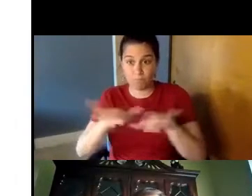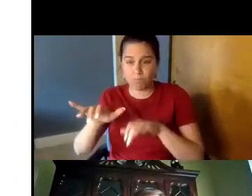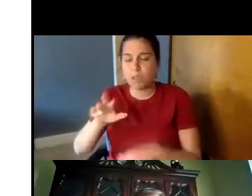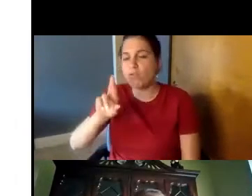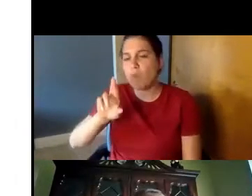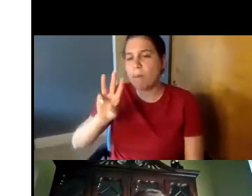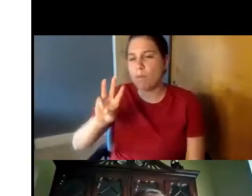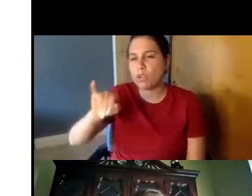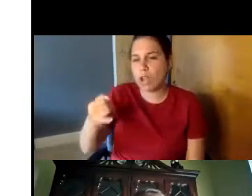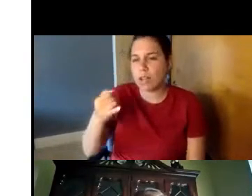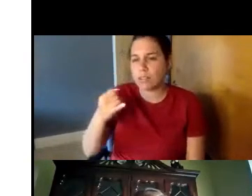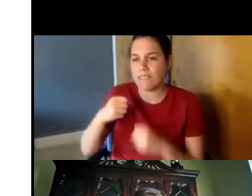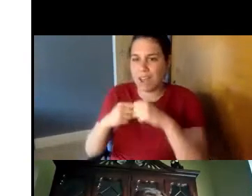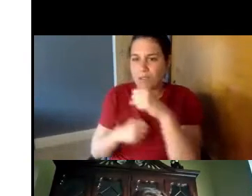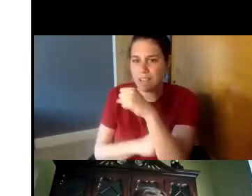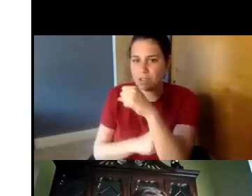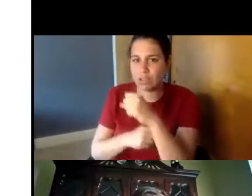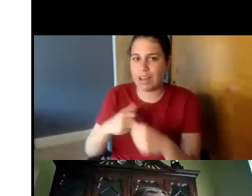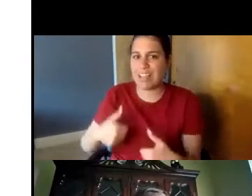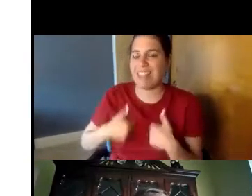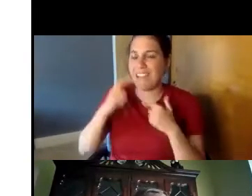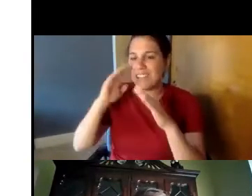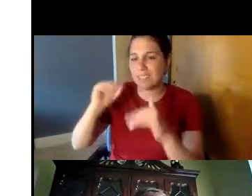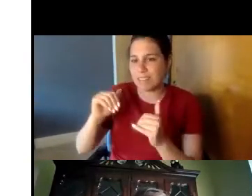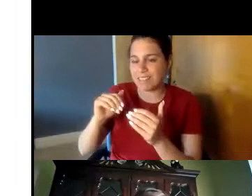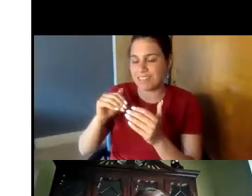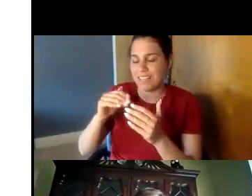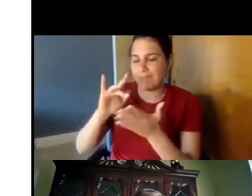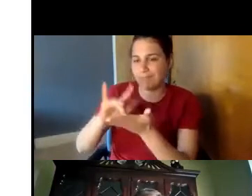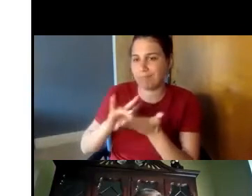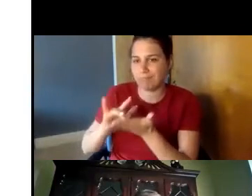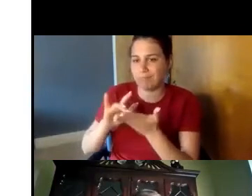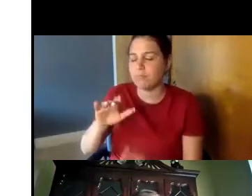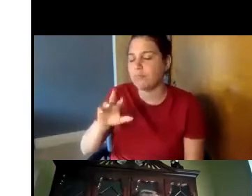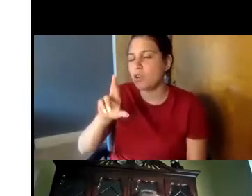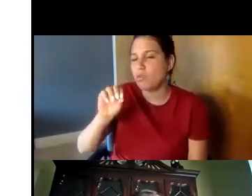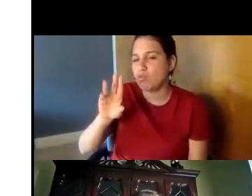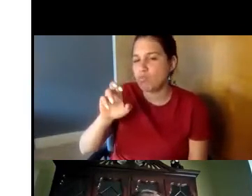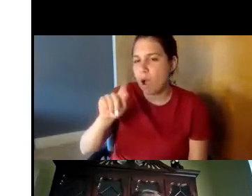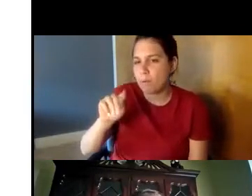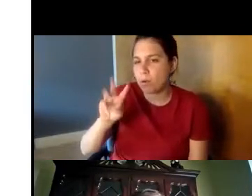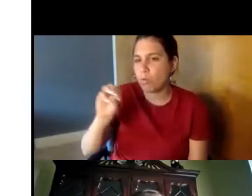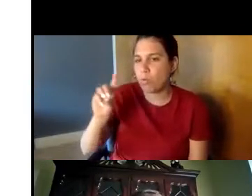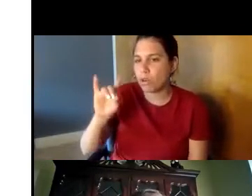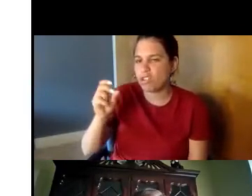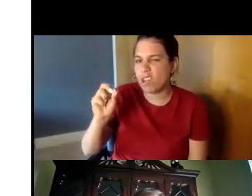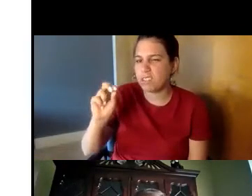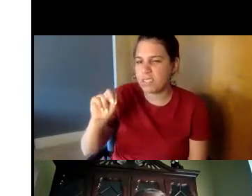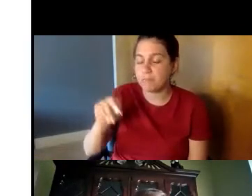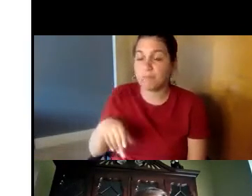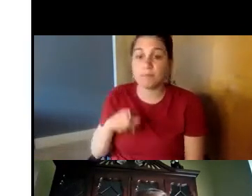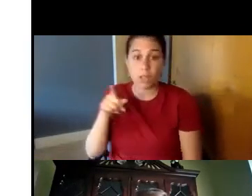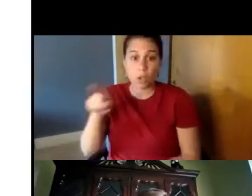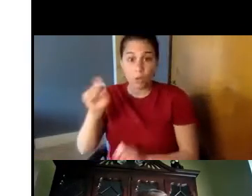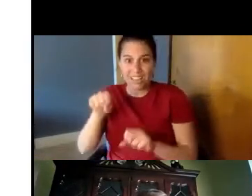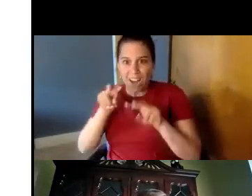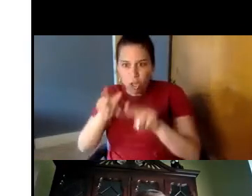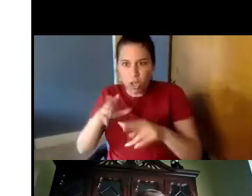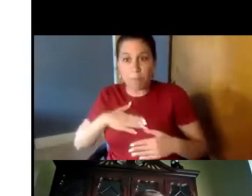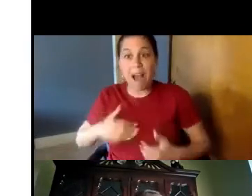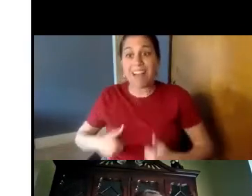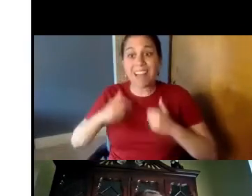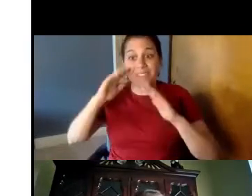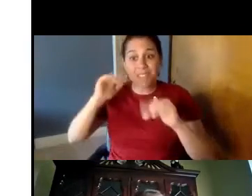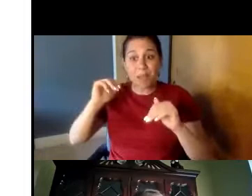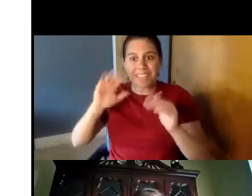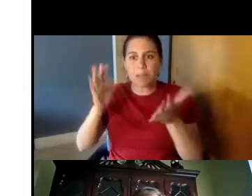Foundation Life Expectancy Calculator, and it will tell you what your average life expectancy would be based on other people living in